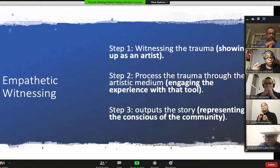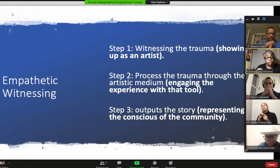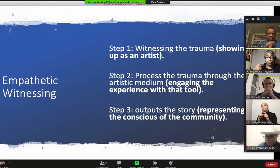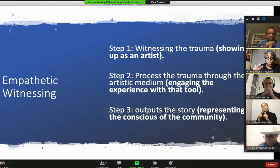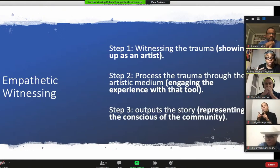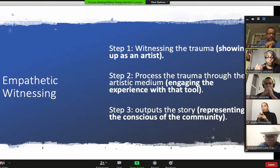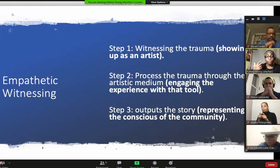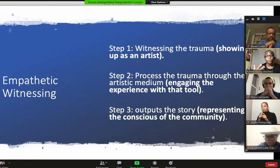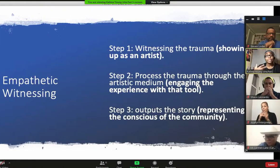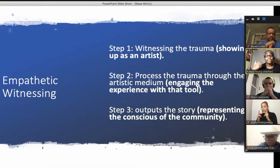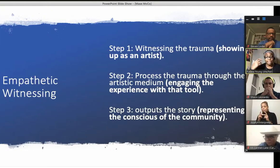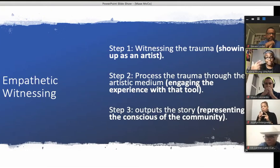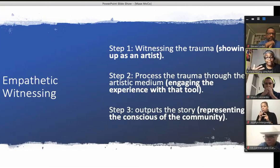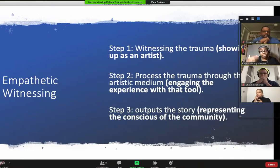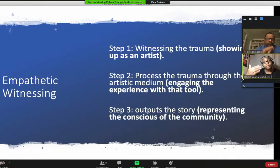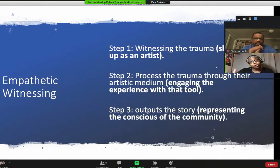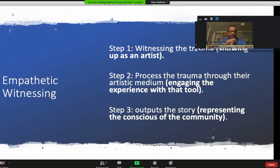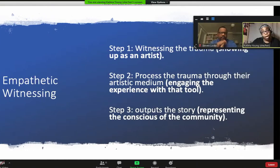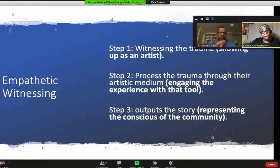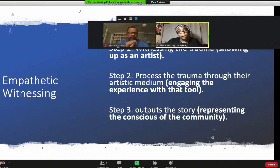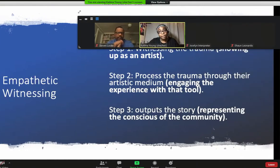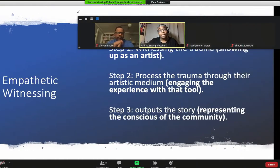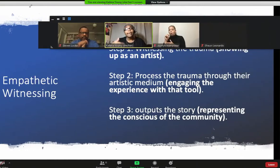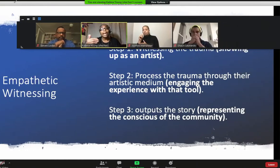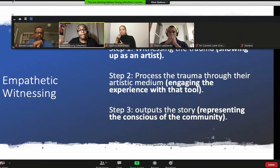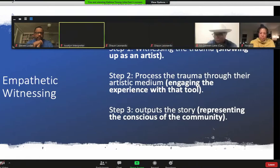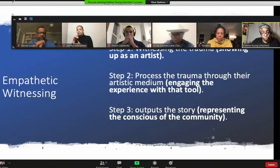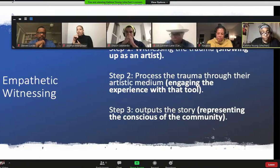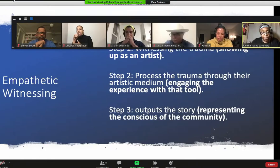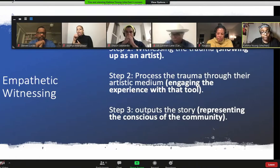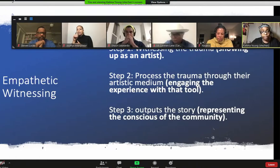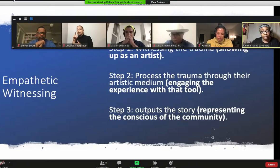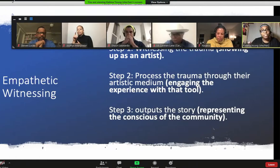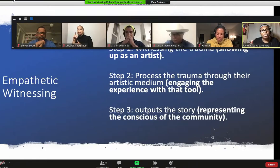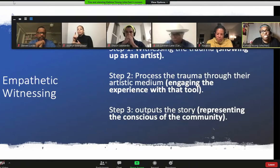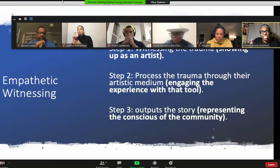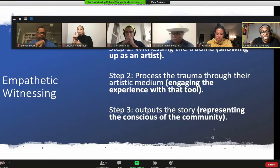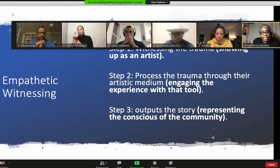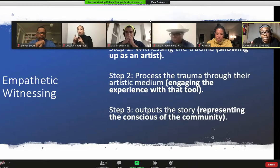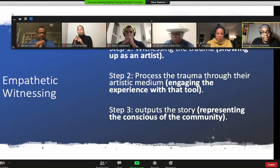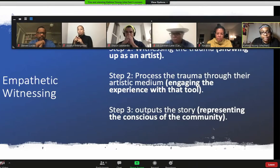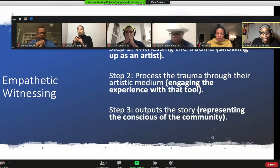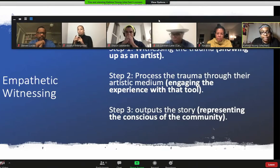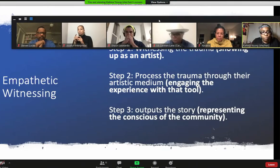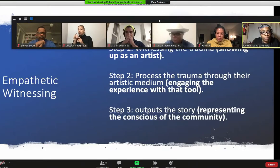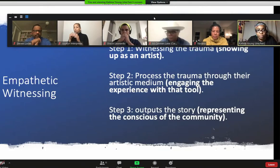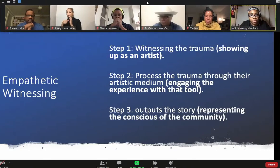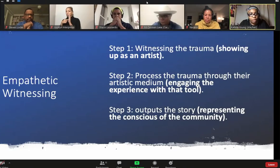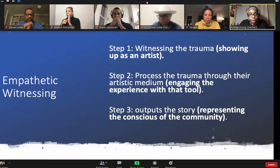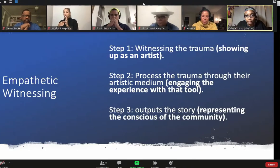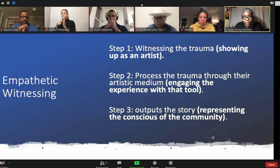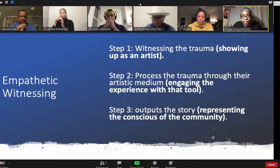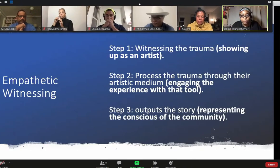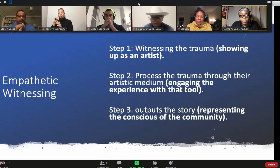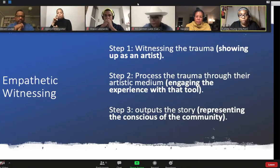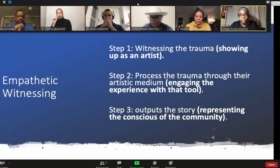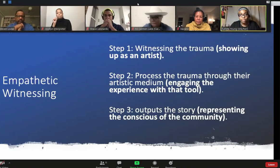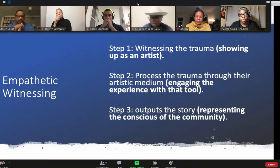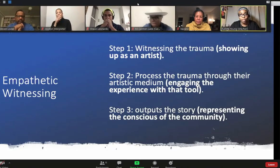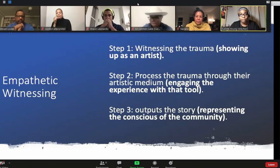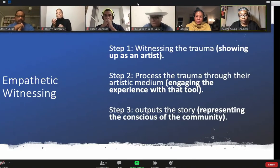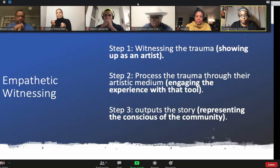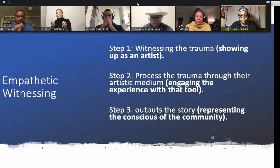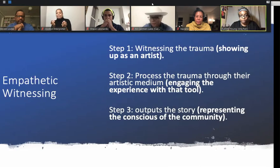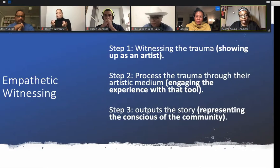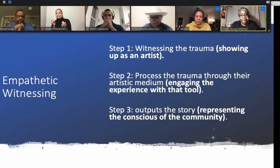it also further supports the site of trauma and mourning, those sticky sites that we're going to be talking about in this panel